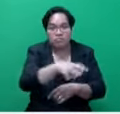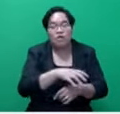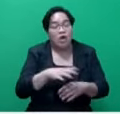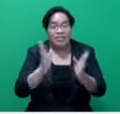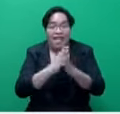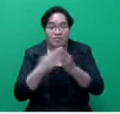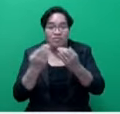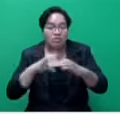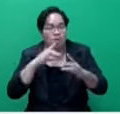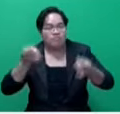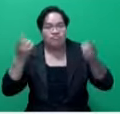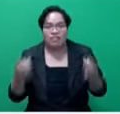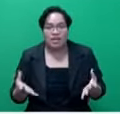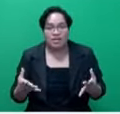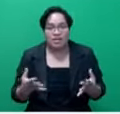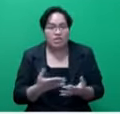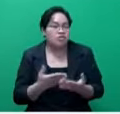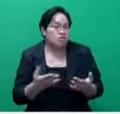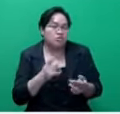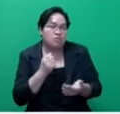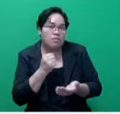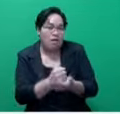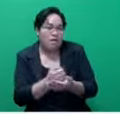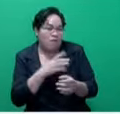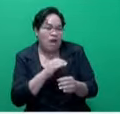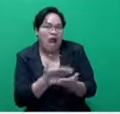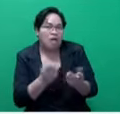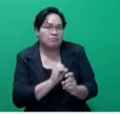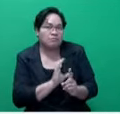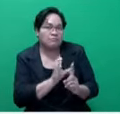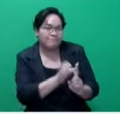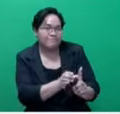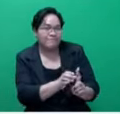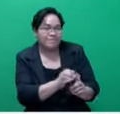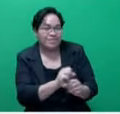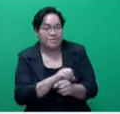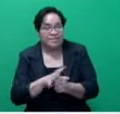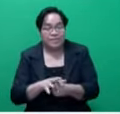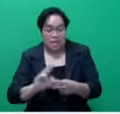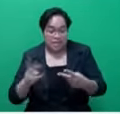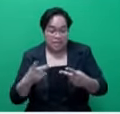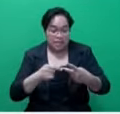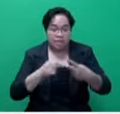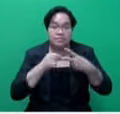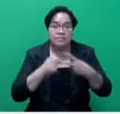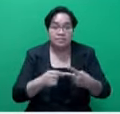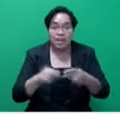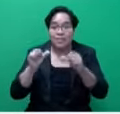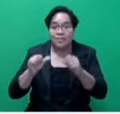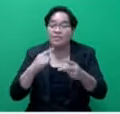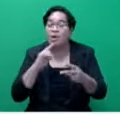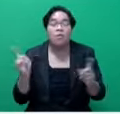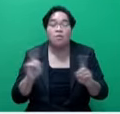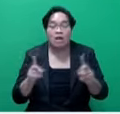containing this virus. Mr. Speaker, sir, the second priority outlined by our President is economic